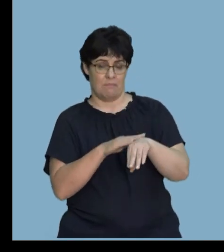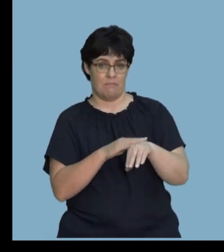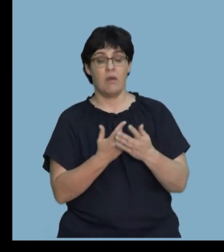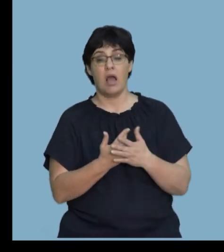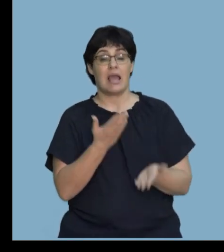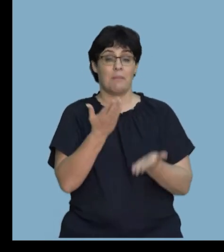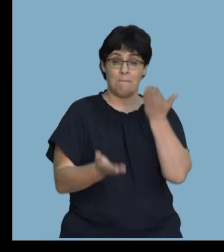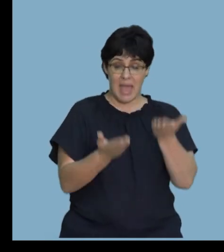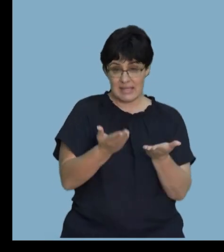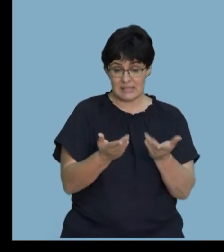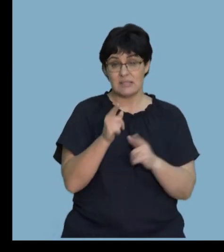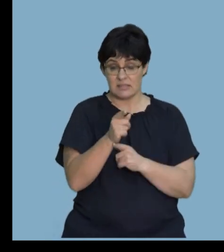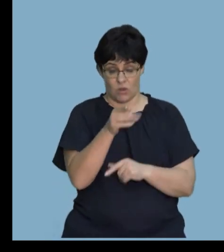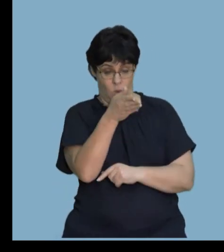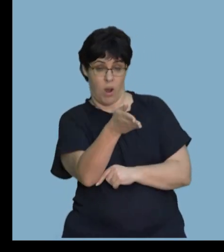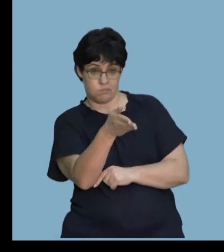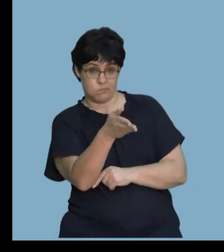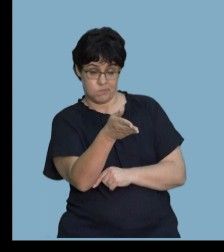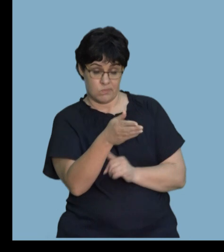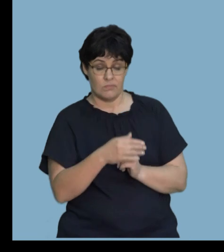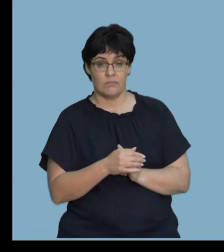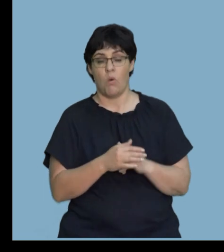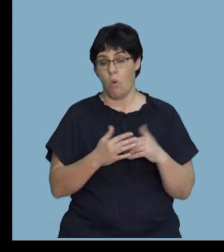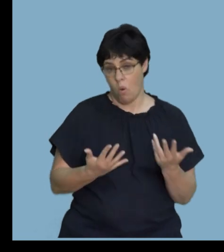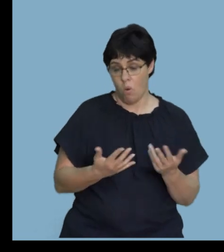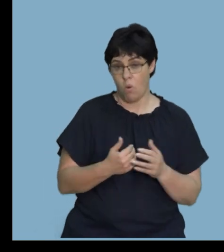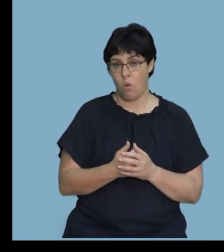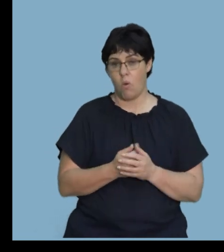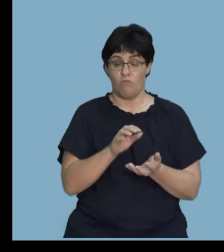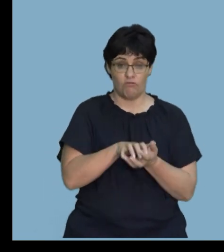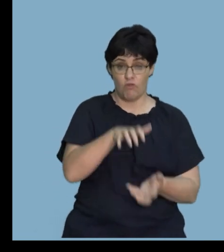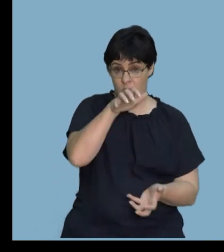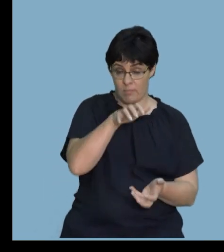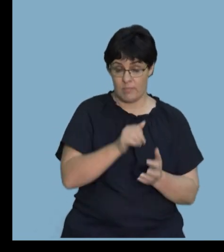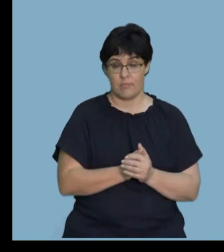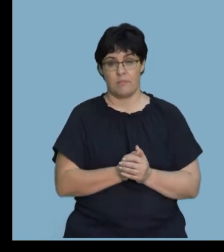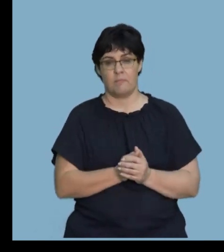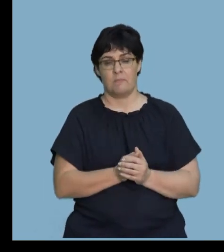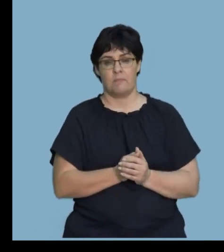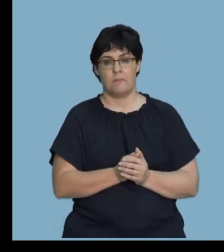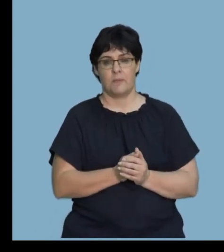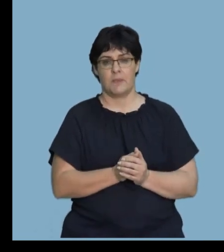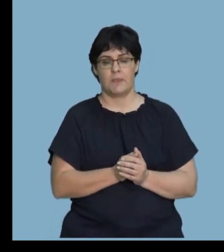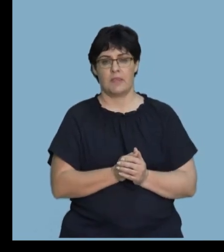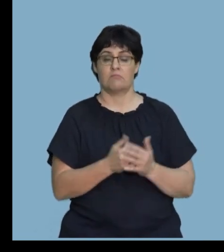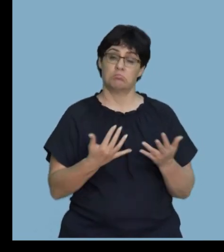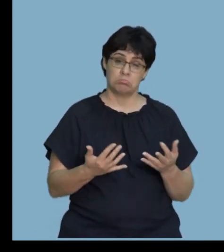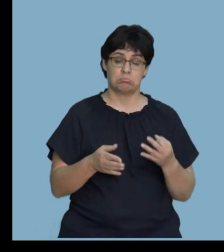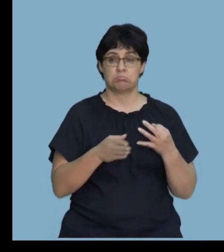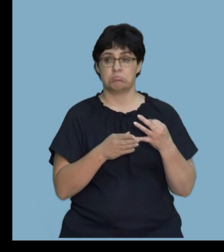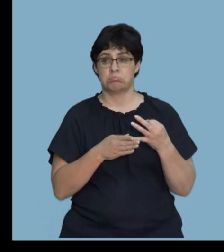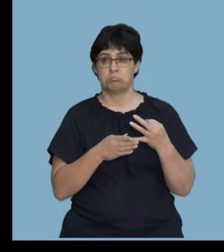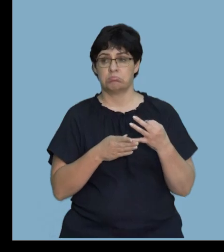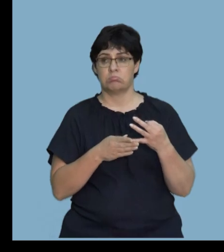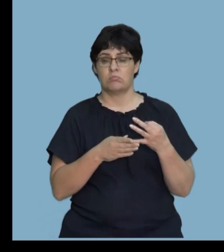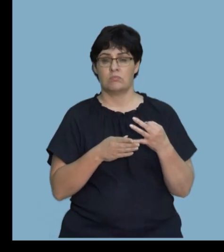mass, as is the case here. It could be volume, okay? It could be what?